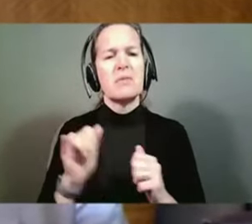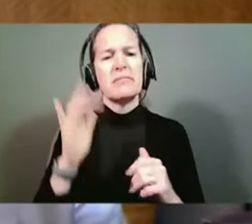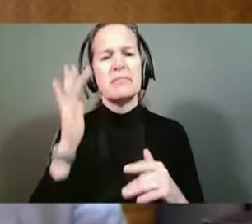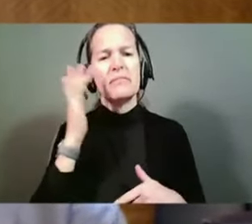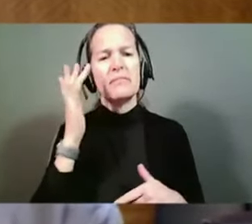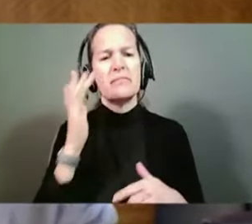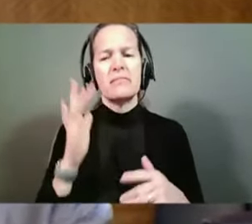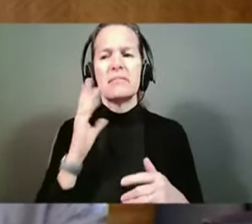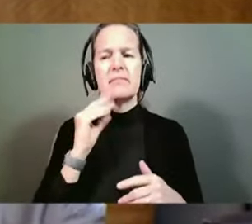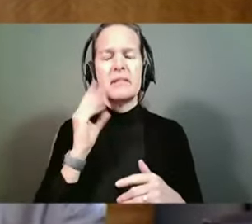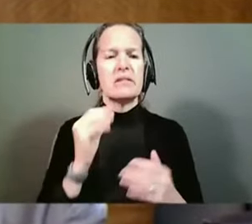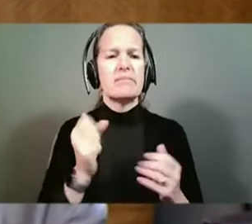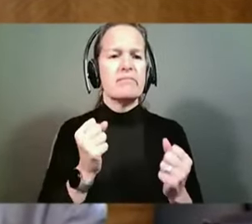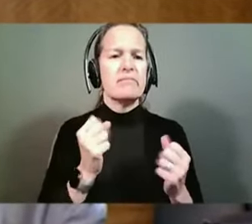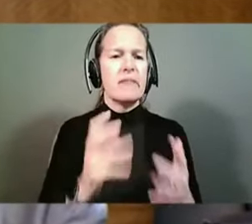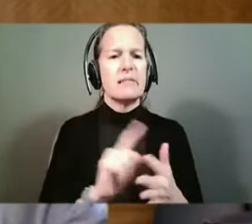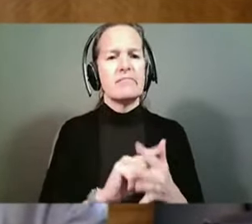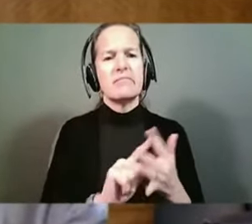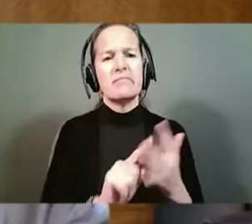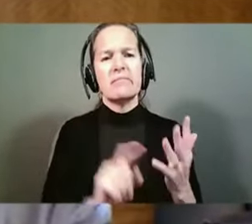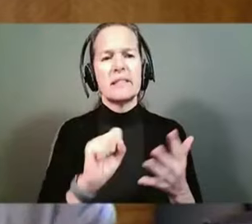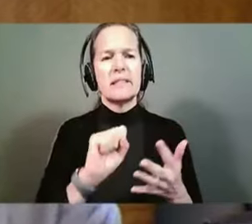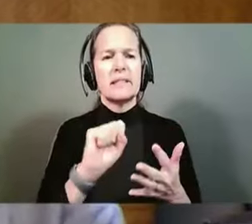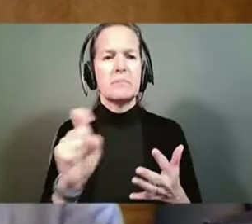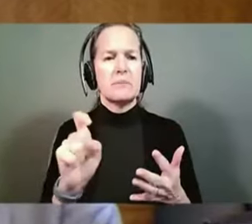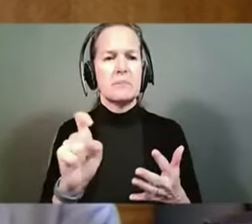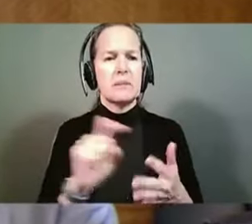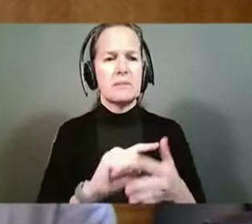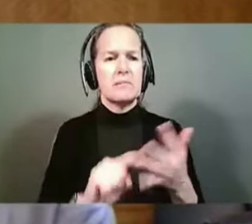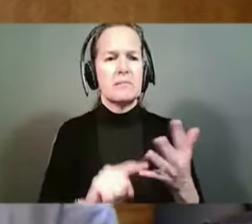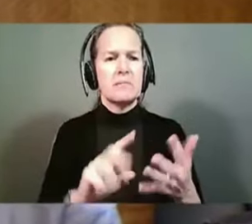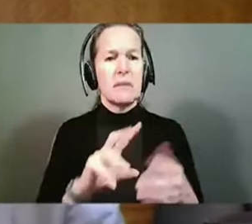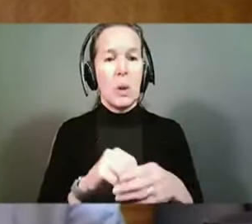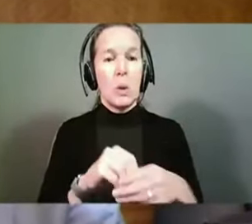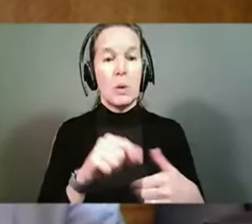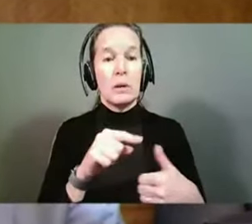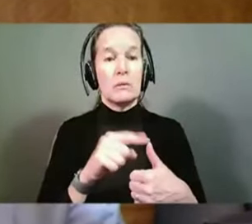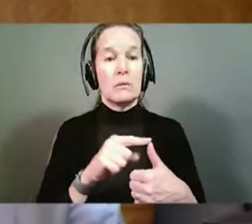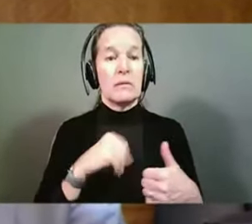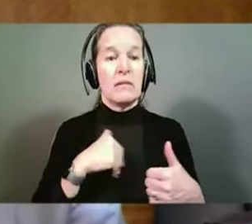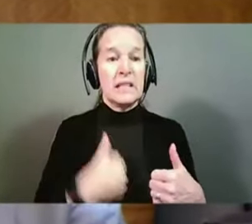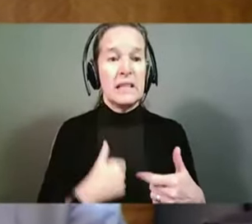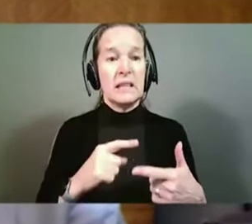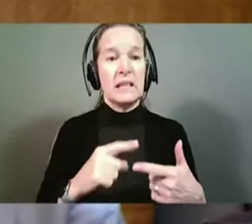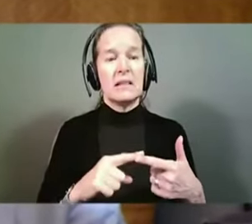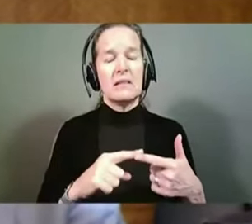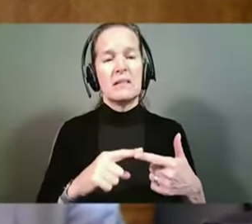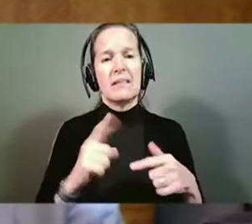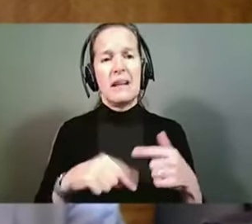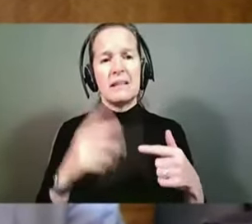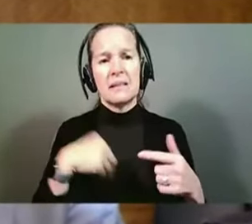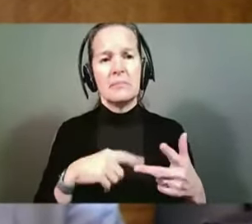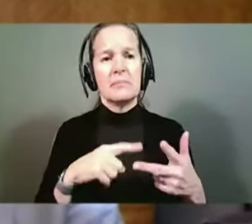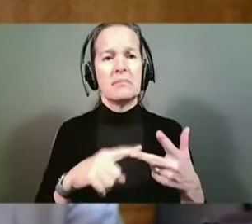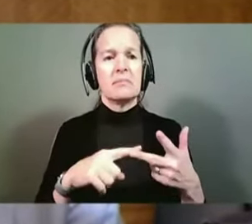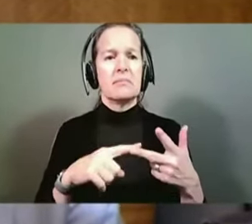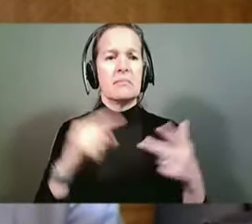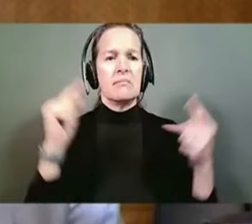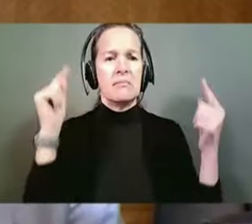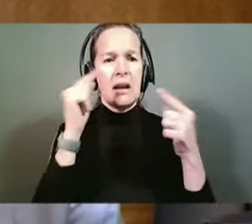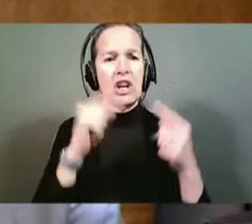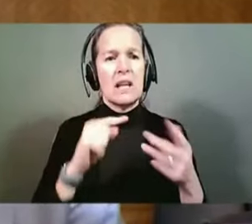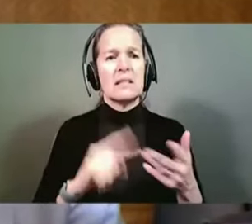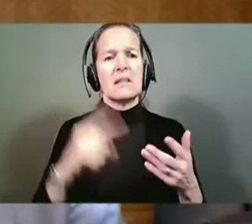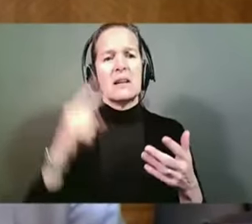of chronic symptoms, including extreme fatigue, insomnia, migraines, brain fog,